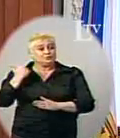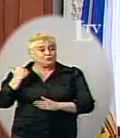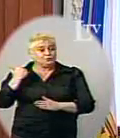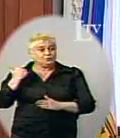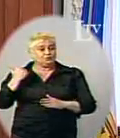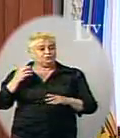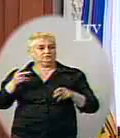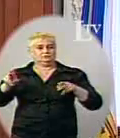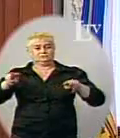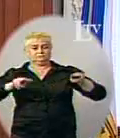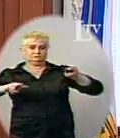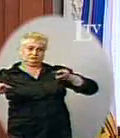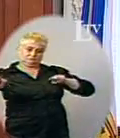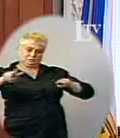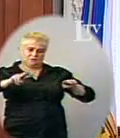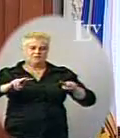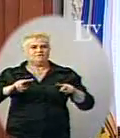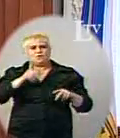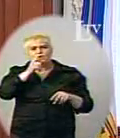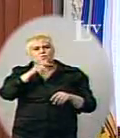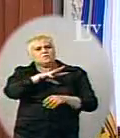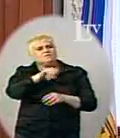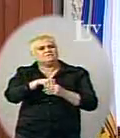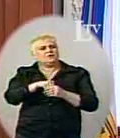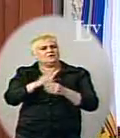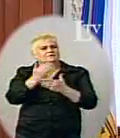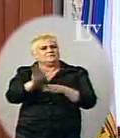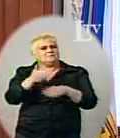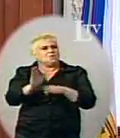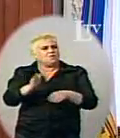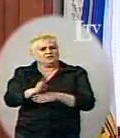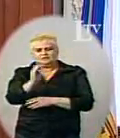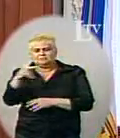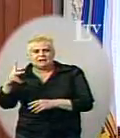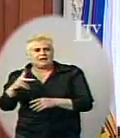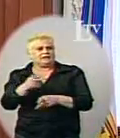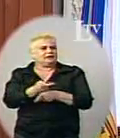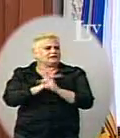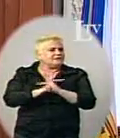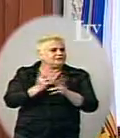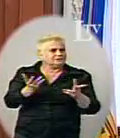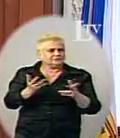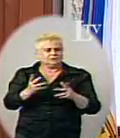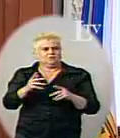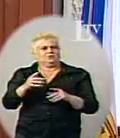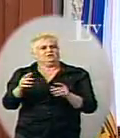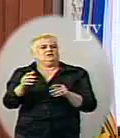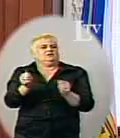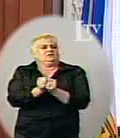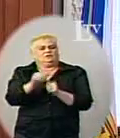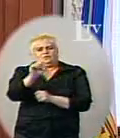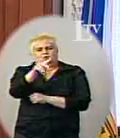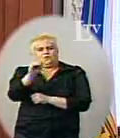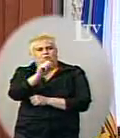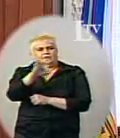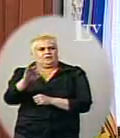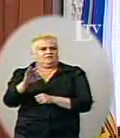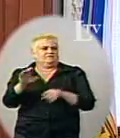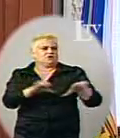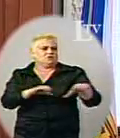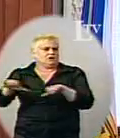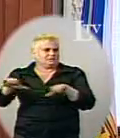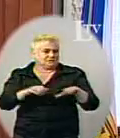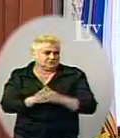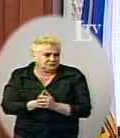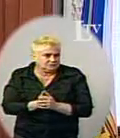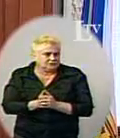regime governing mortgage brokers and lenders and a code of conduct and updated legislation and regulations